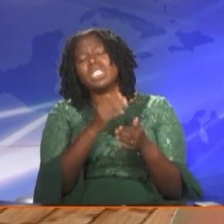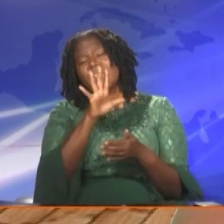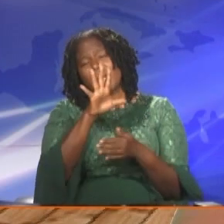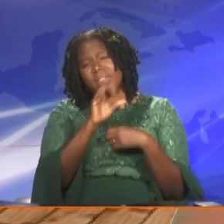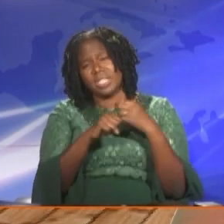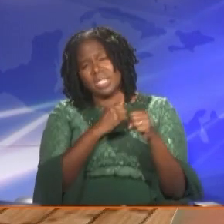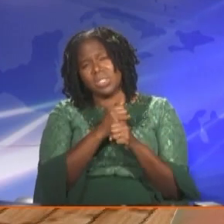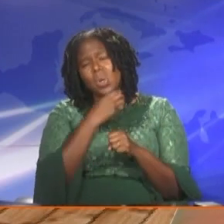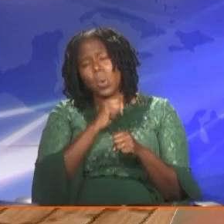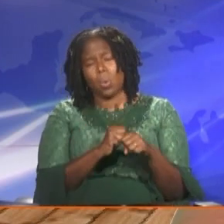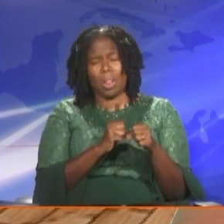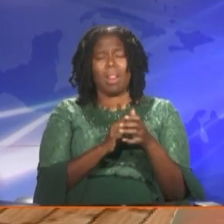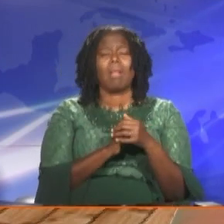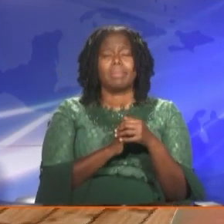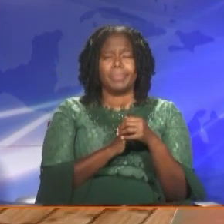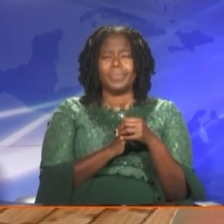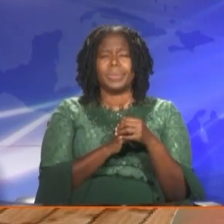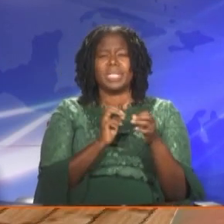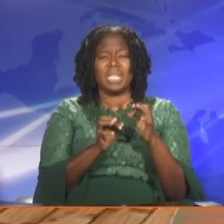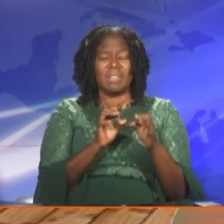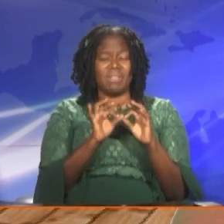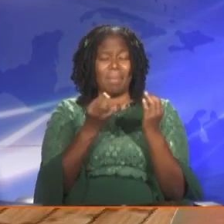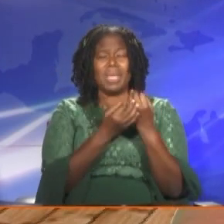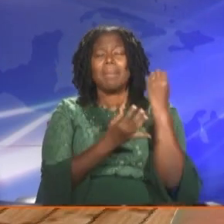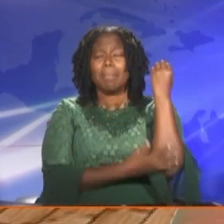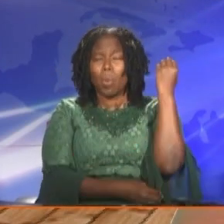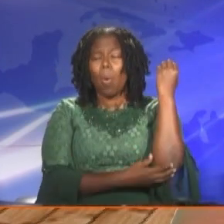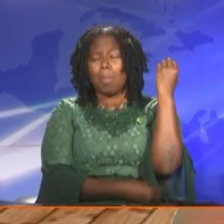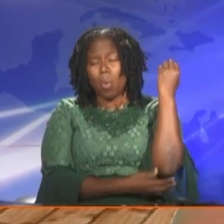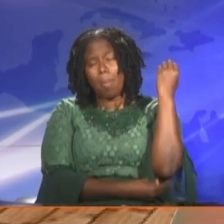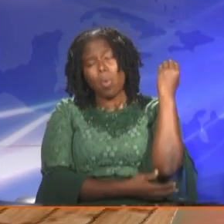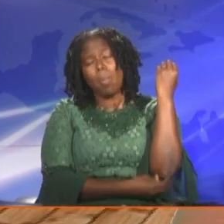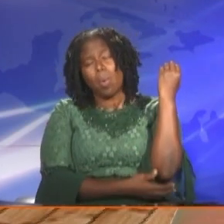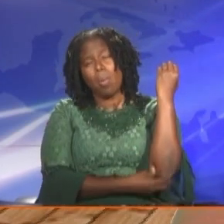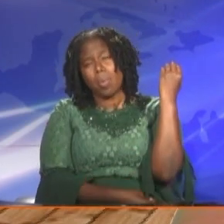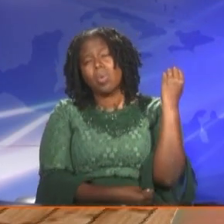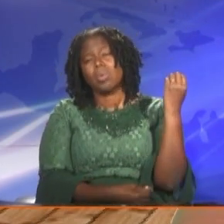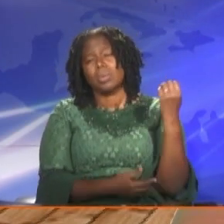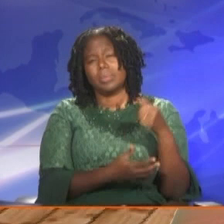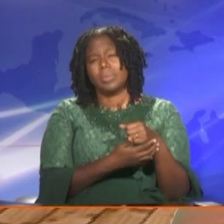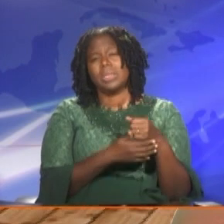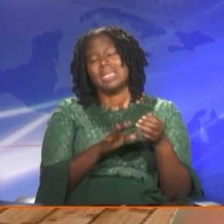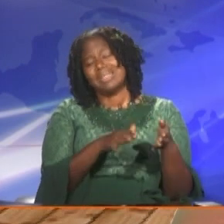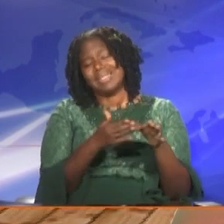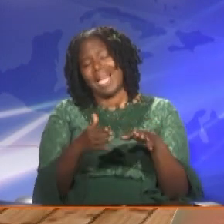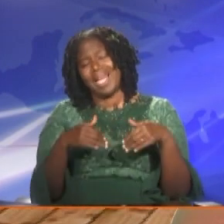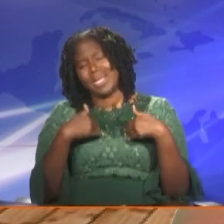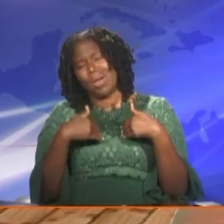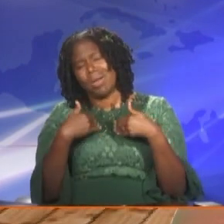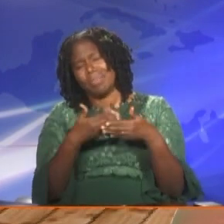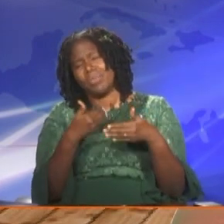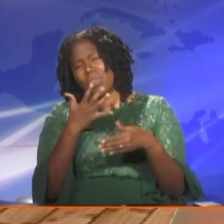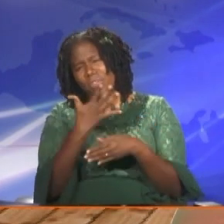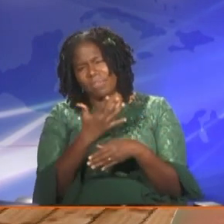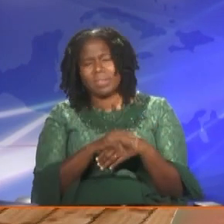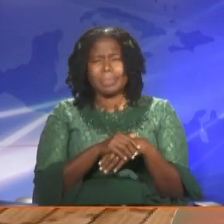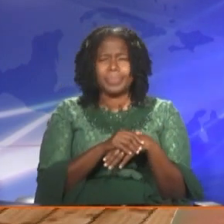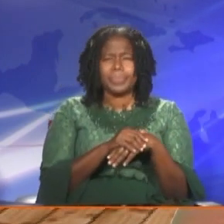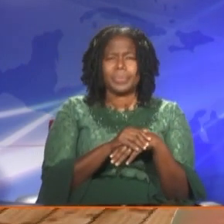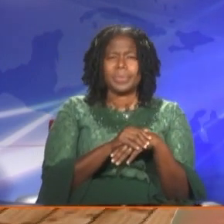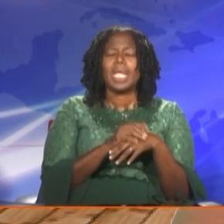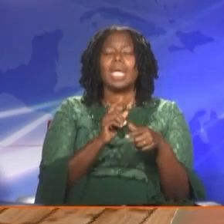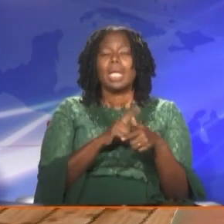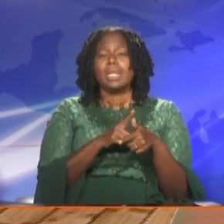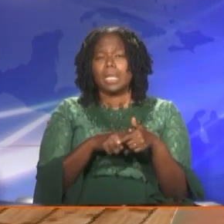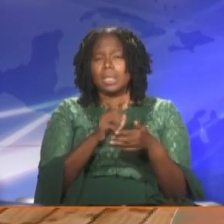very rapidly. You would have also educational disparities. Children who born into poor